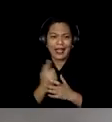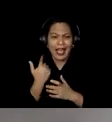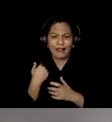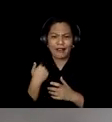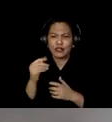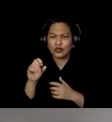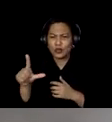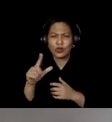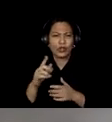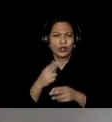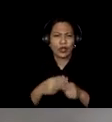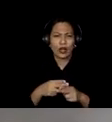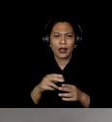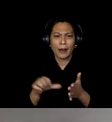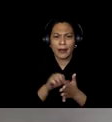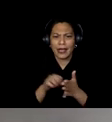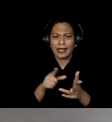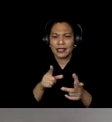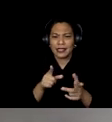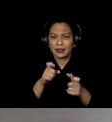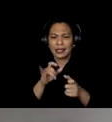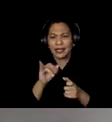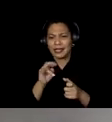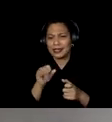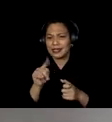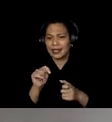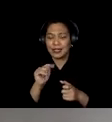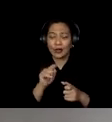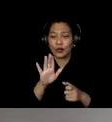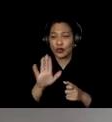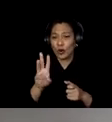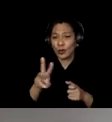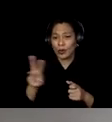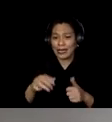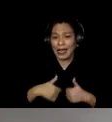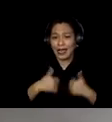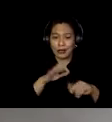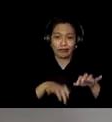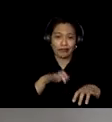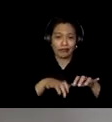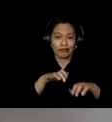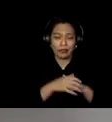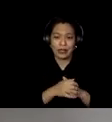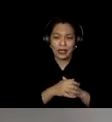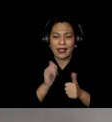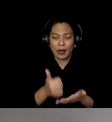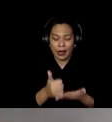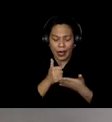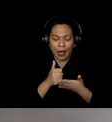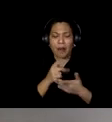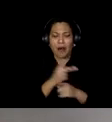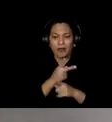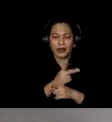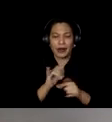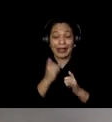PageSpeed Insights, enter your URL. It just helps you know how quickly your page is